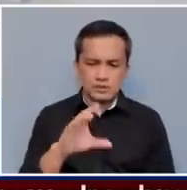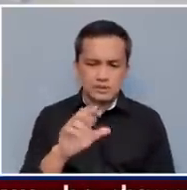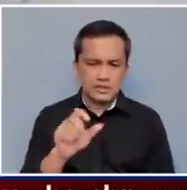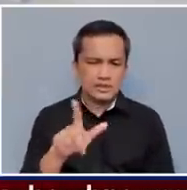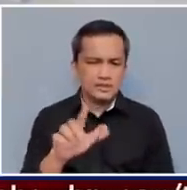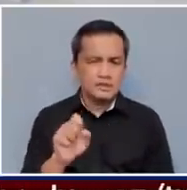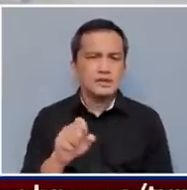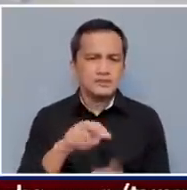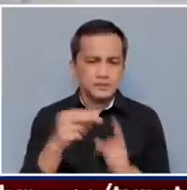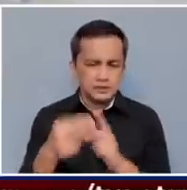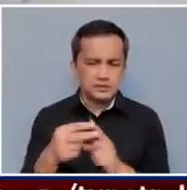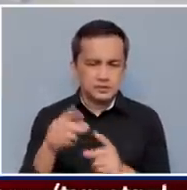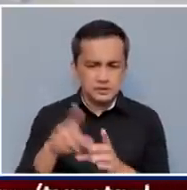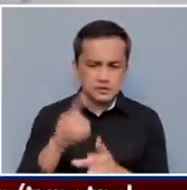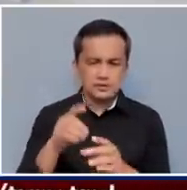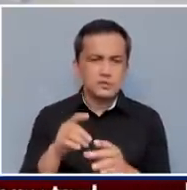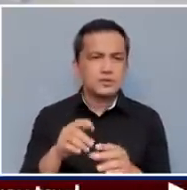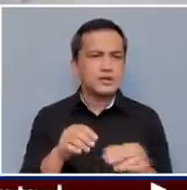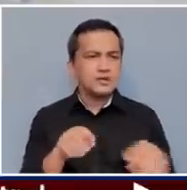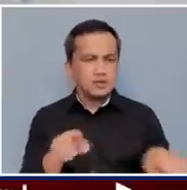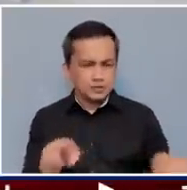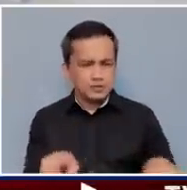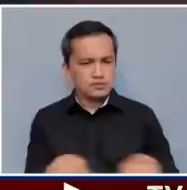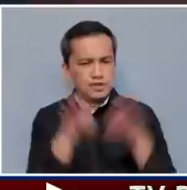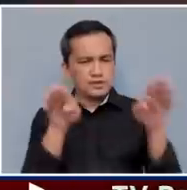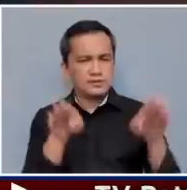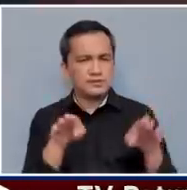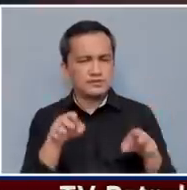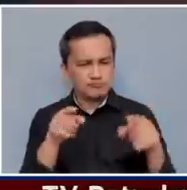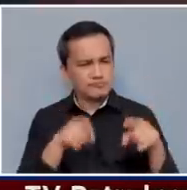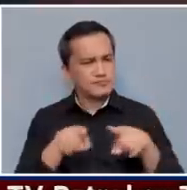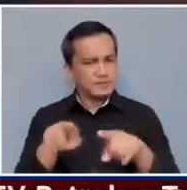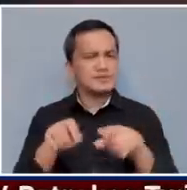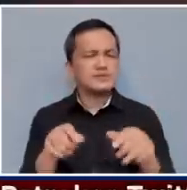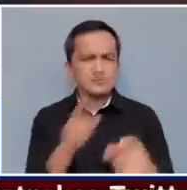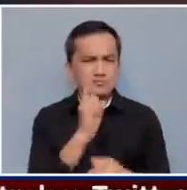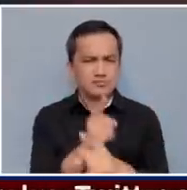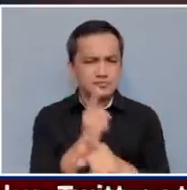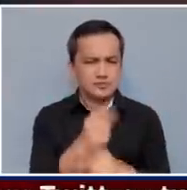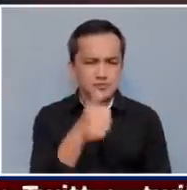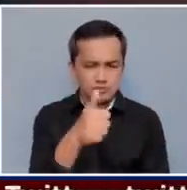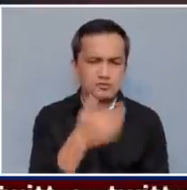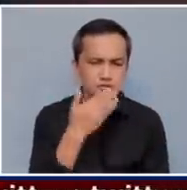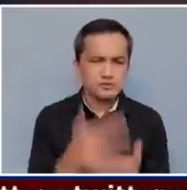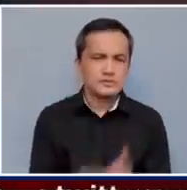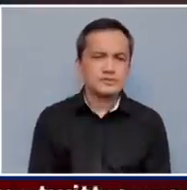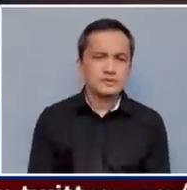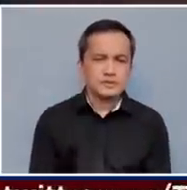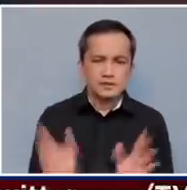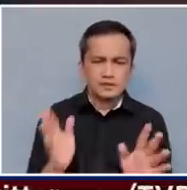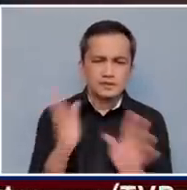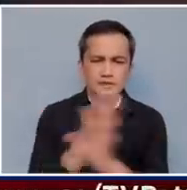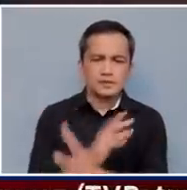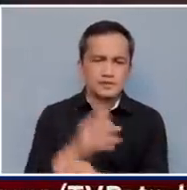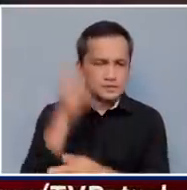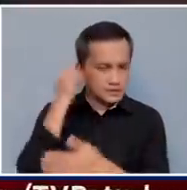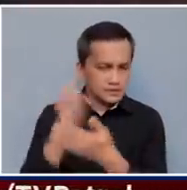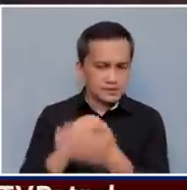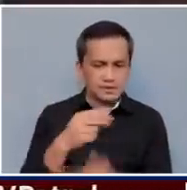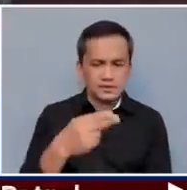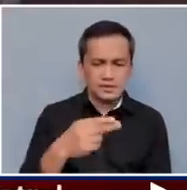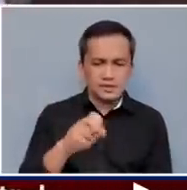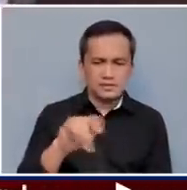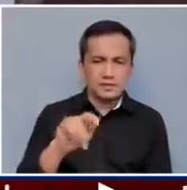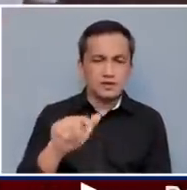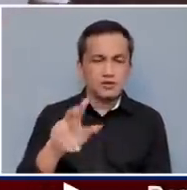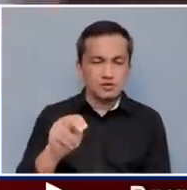that we're on the same page on most things, which is really good. Papalitan ni Carlos bilang NSA si Secretary Hermogenes Esperon